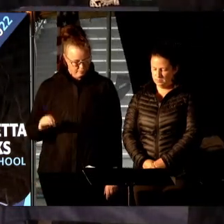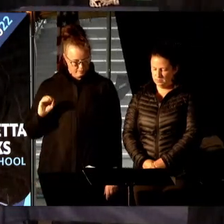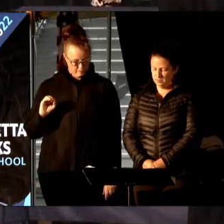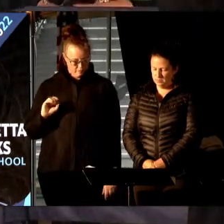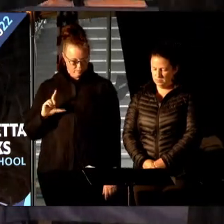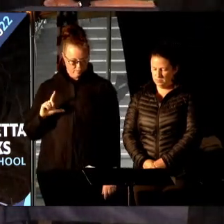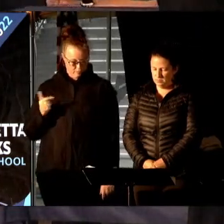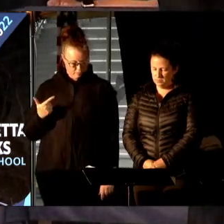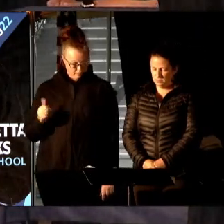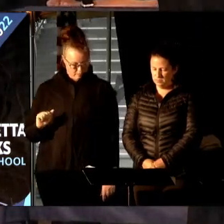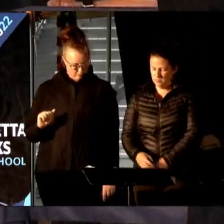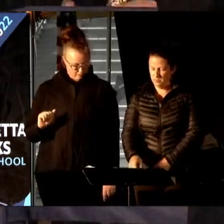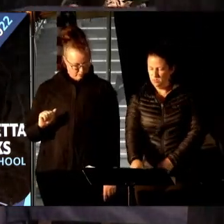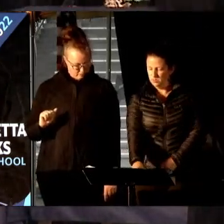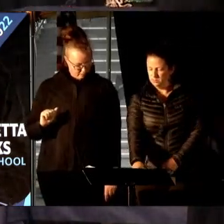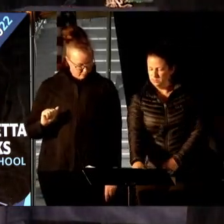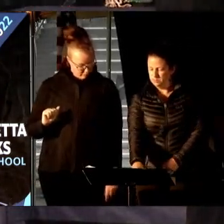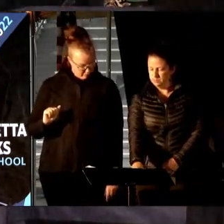Olga Guzenko.